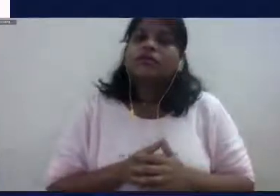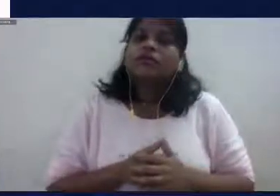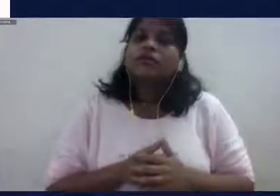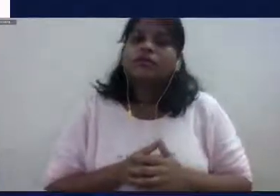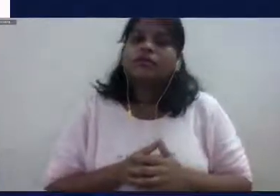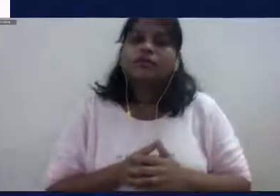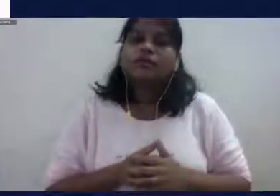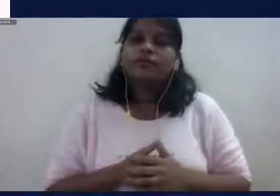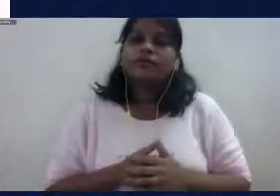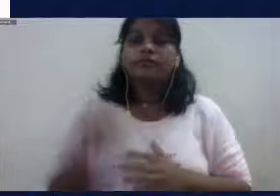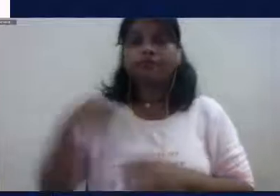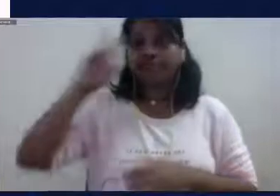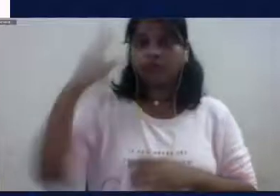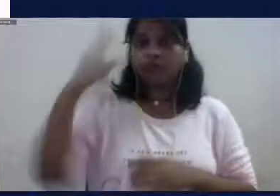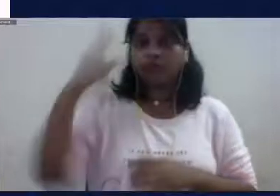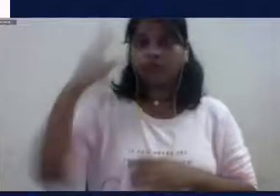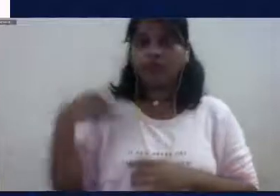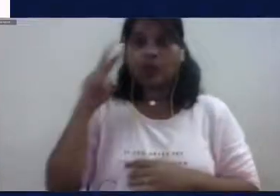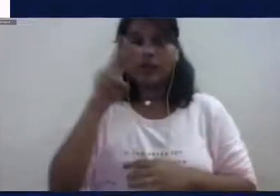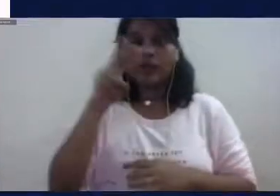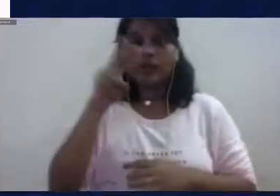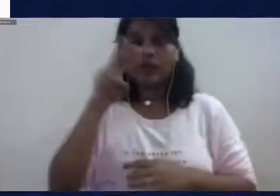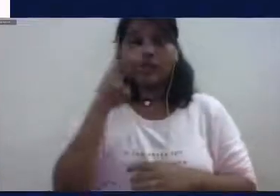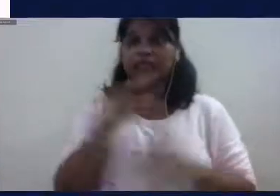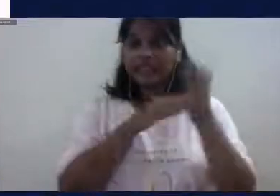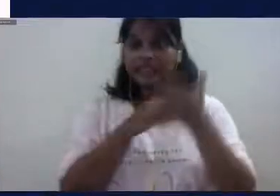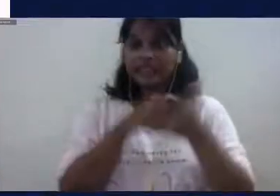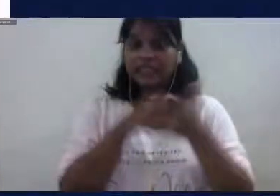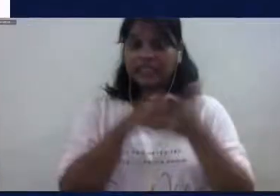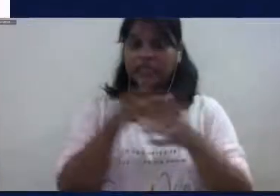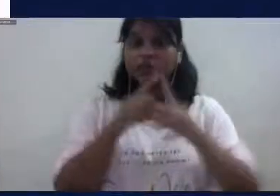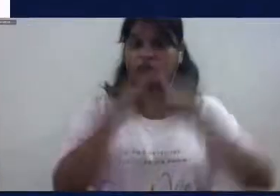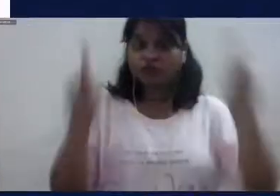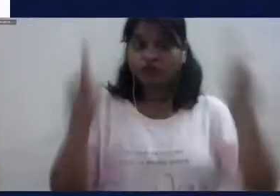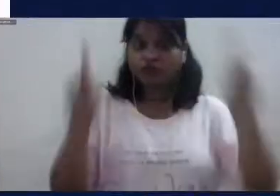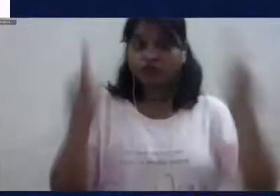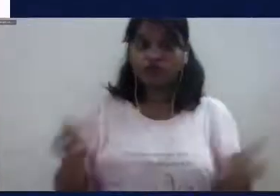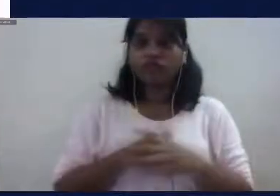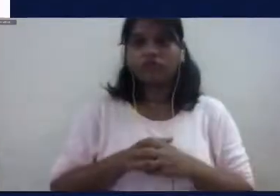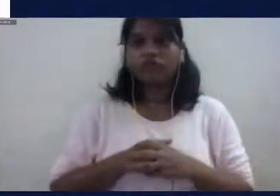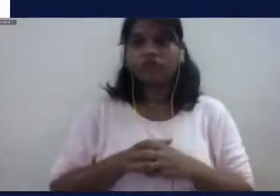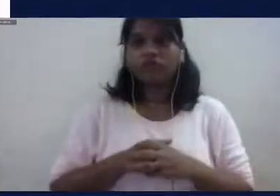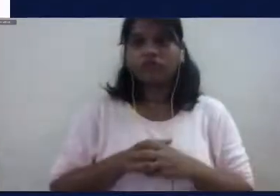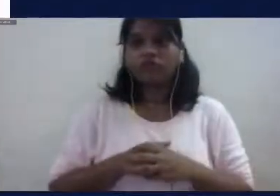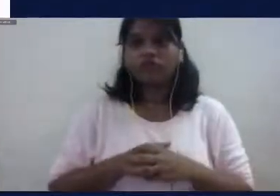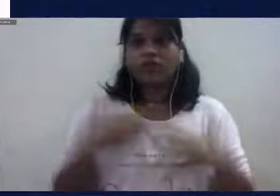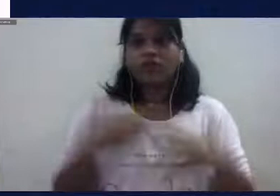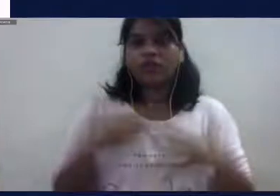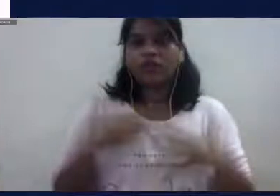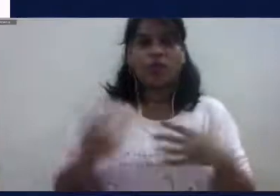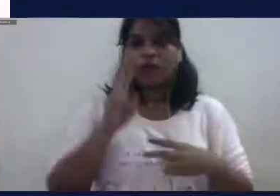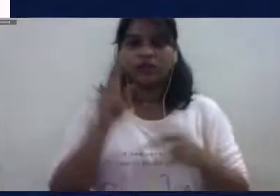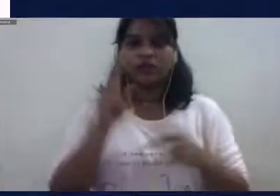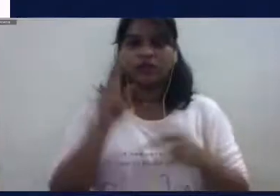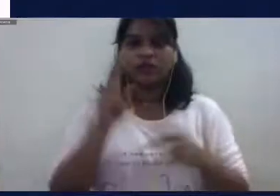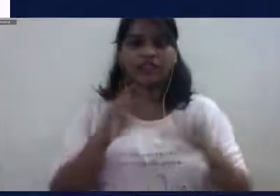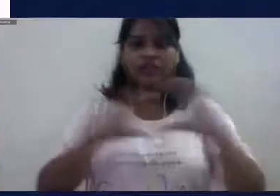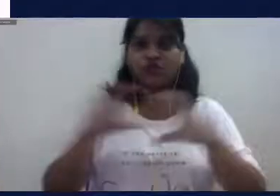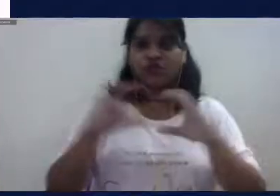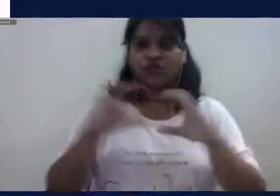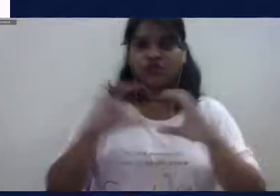Okay, so I hope you can see my screen. So now, because it's in full screen, I won't be able to see any chat comments.